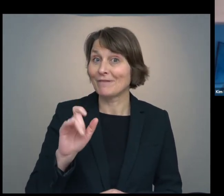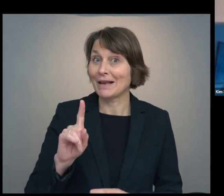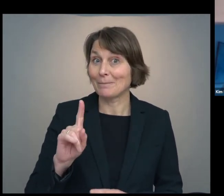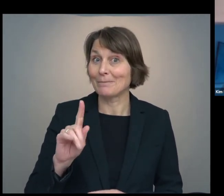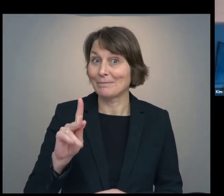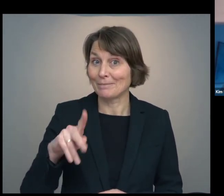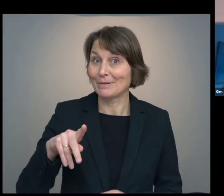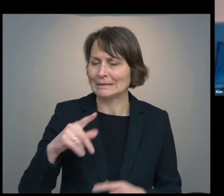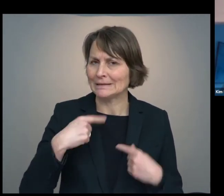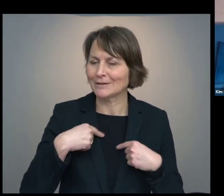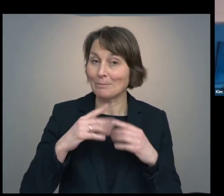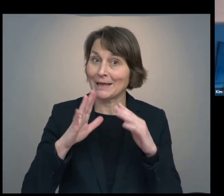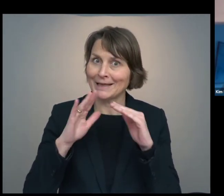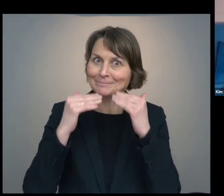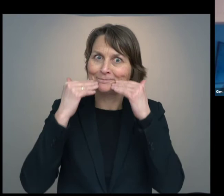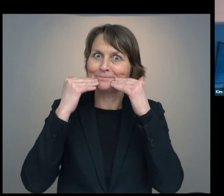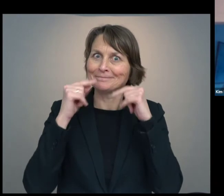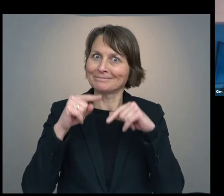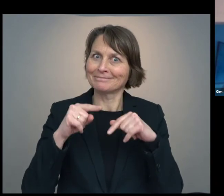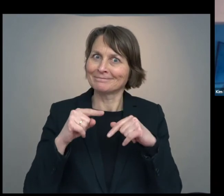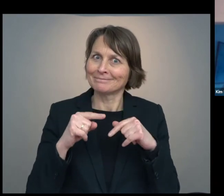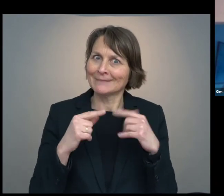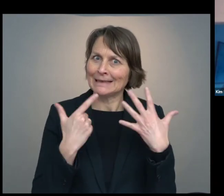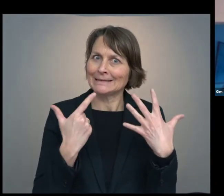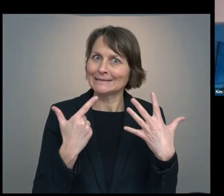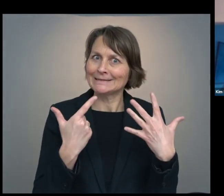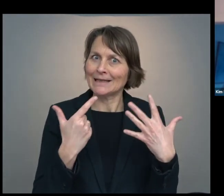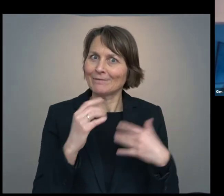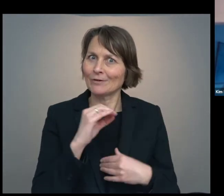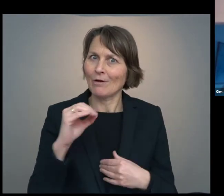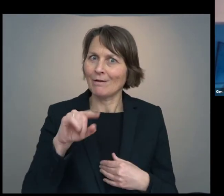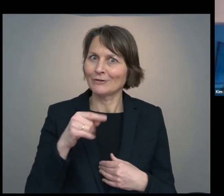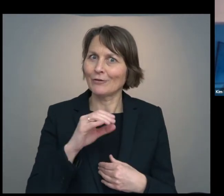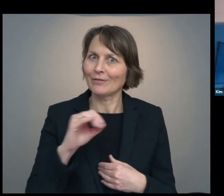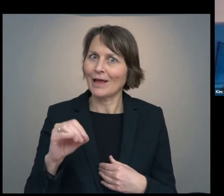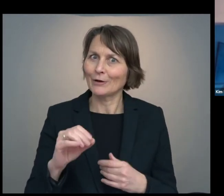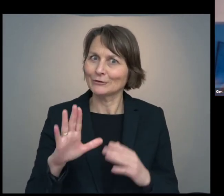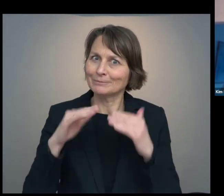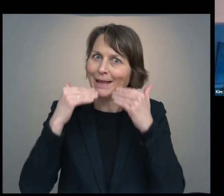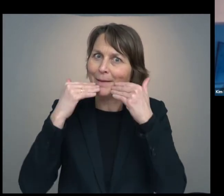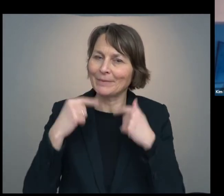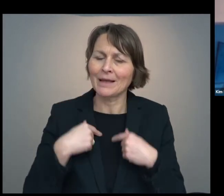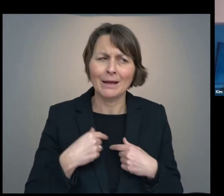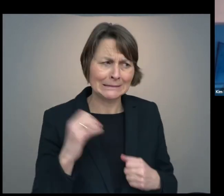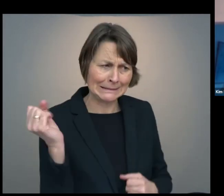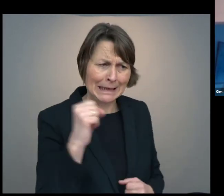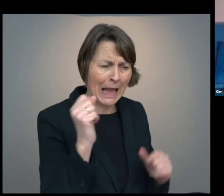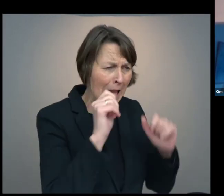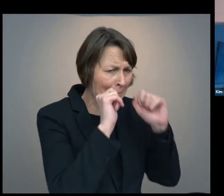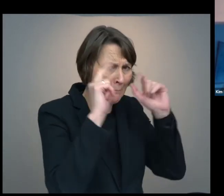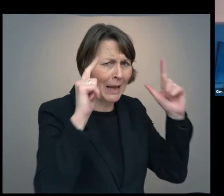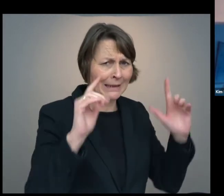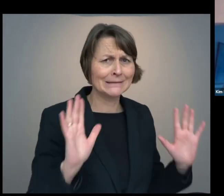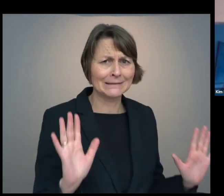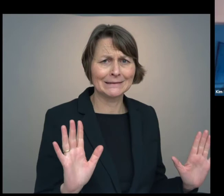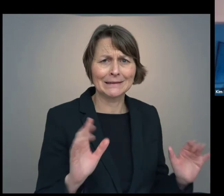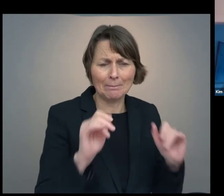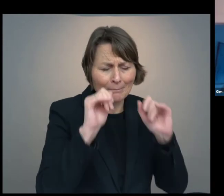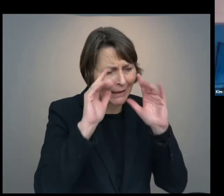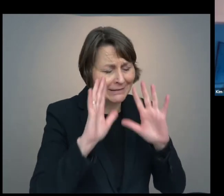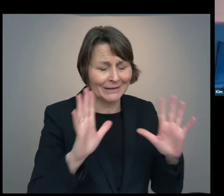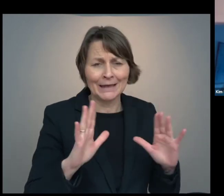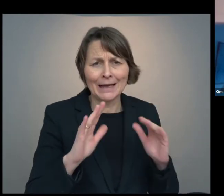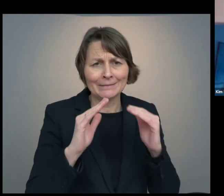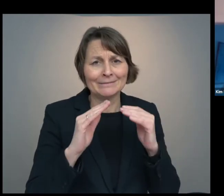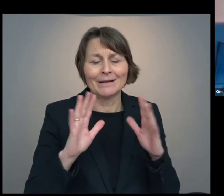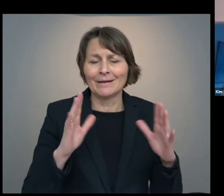We are pretty satisfied that 700,000. It is a pretty big reach, and it's amazing. We're really happy